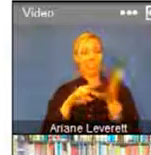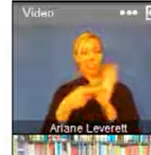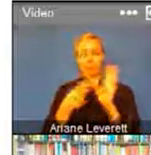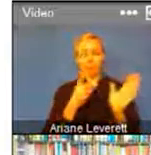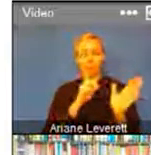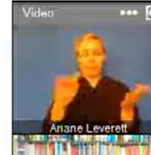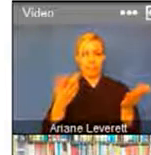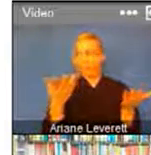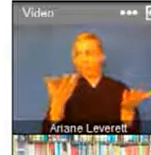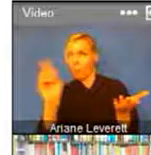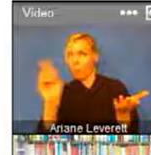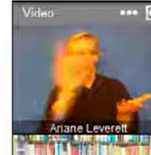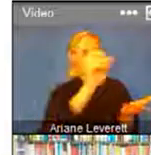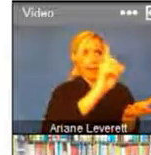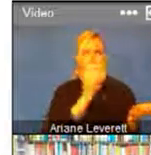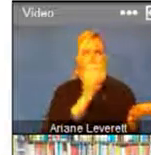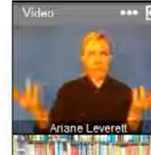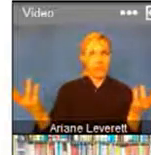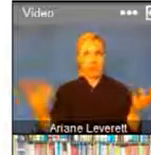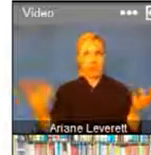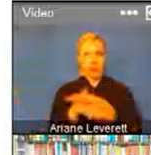increased by 2/3 since